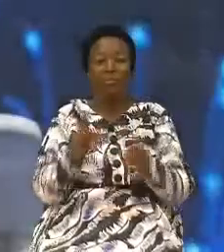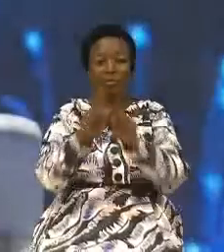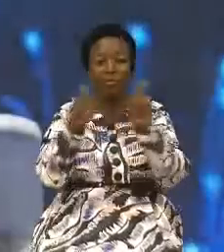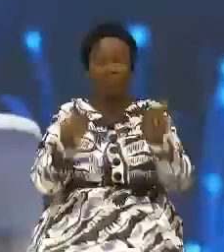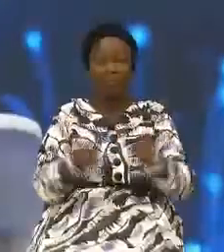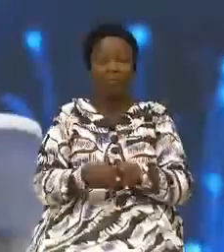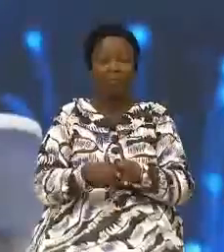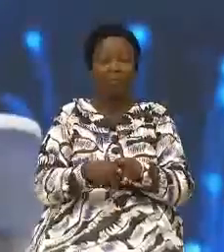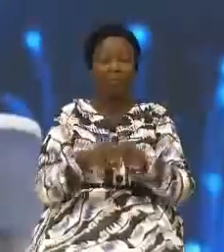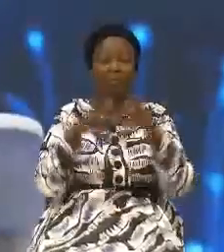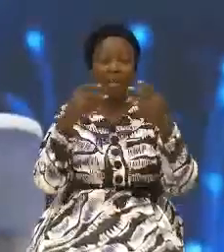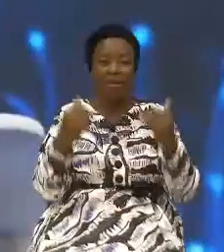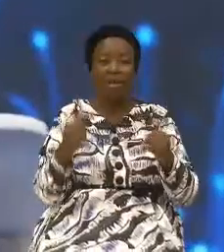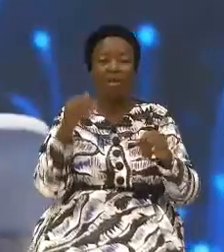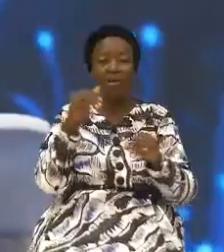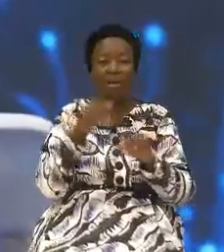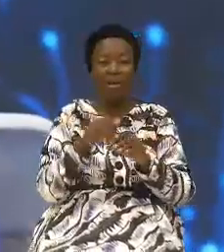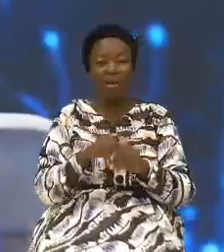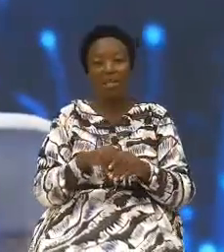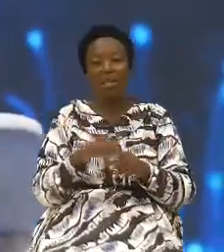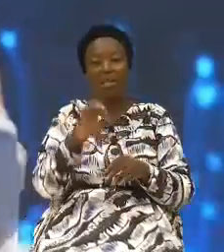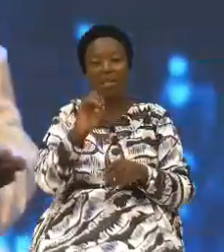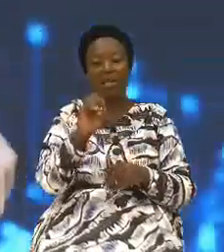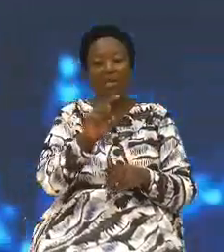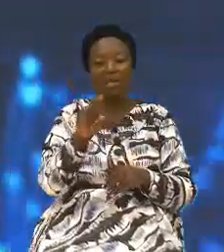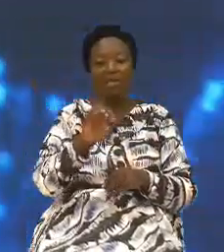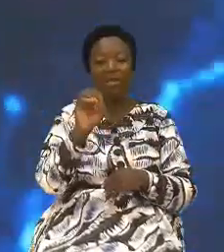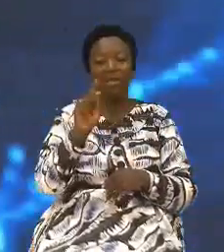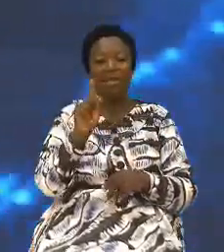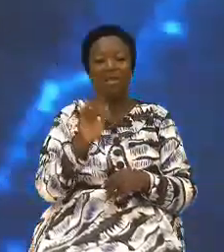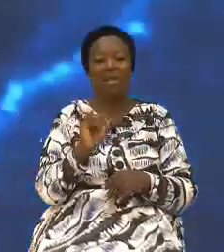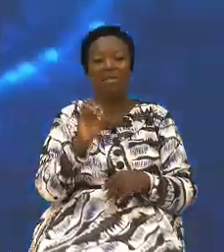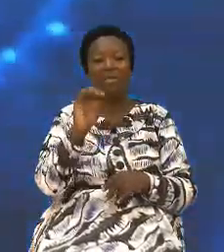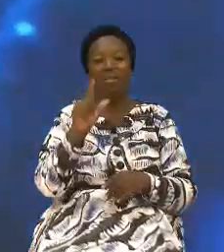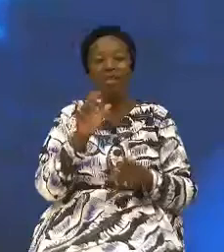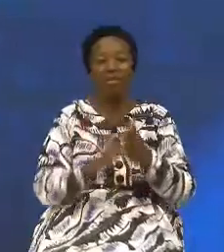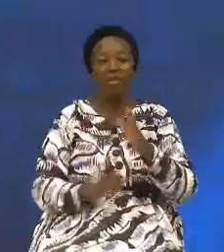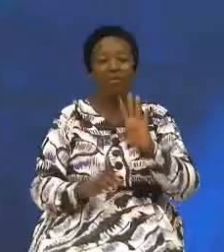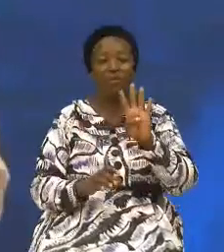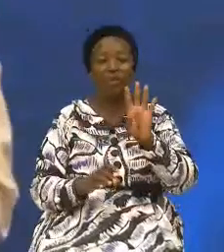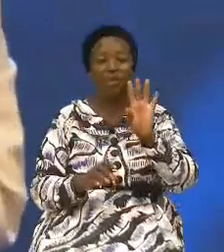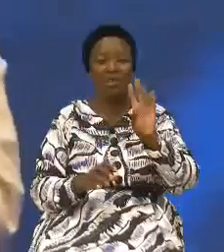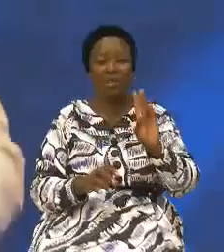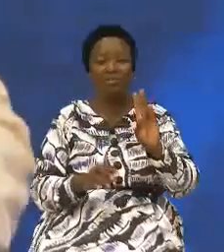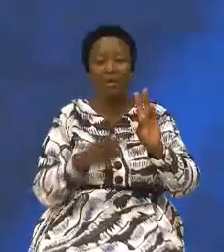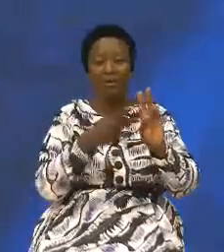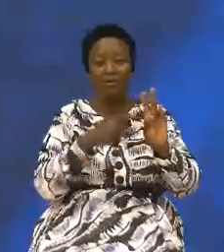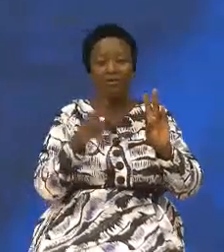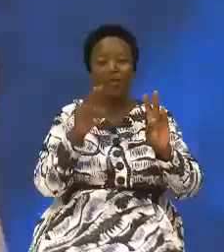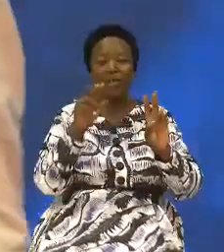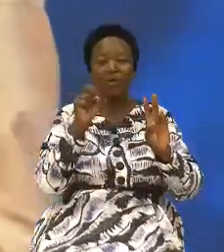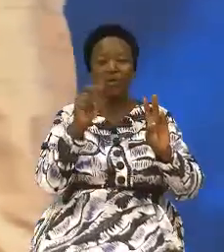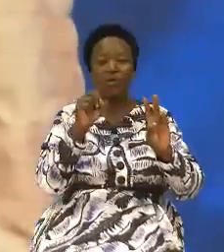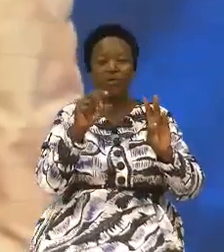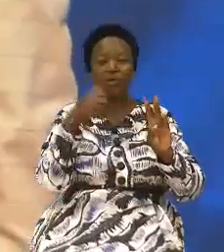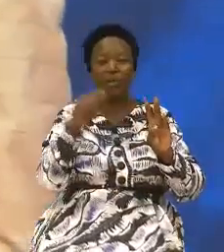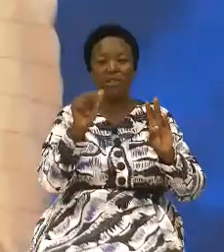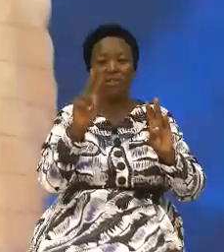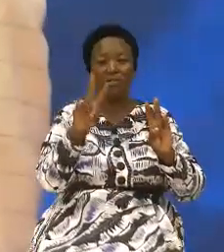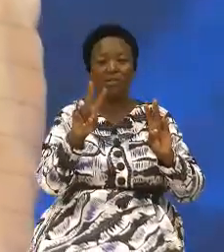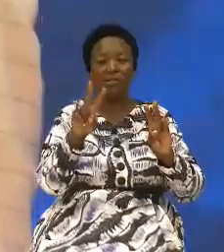chapter 47. Ezekiel chapter 47, verse 12. And by the